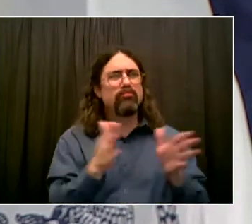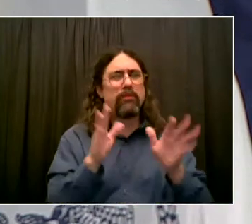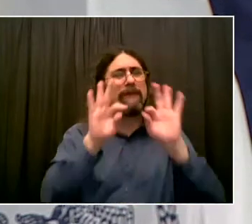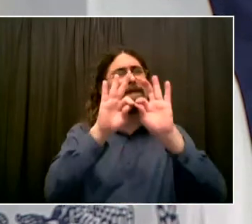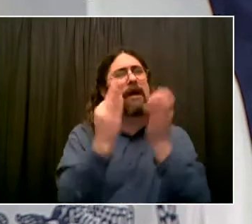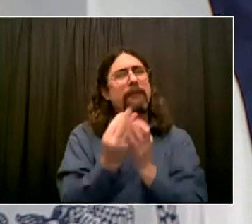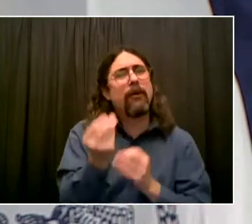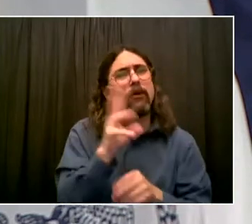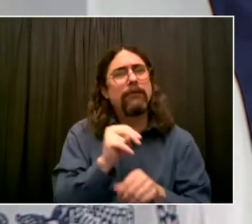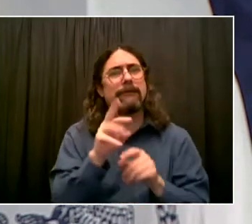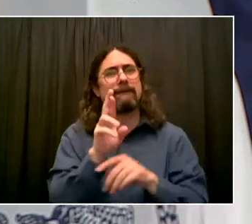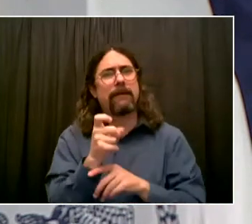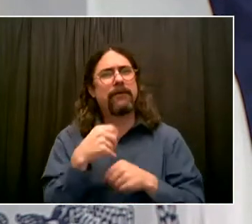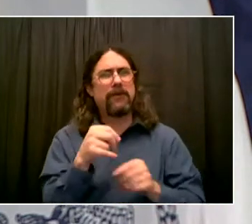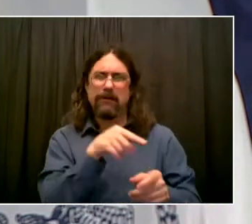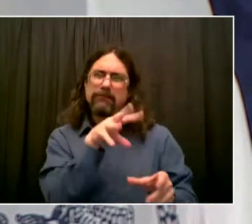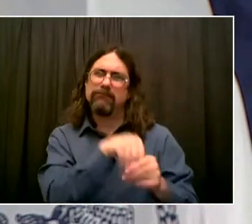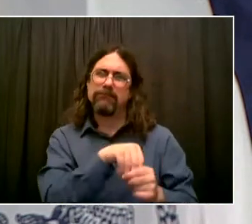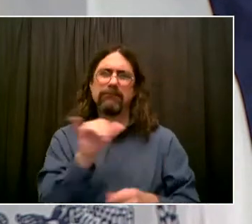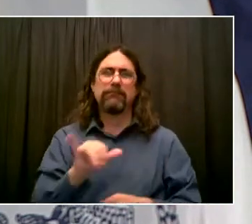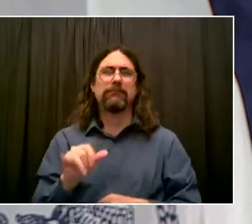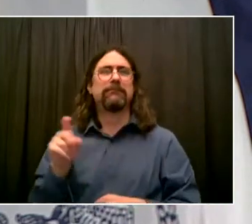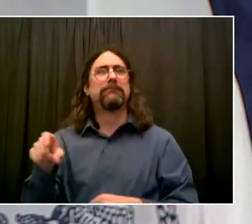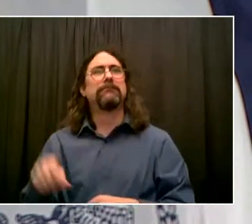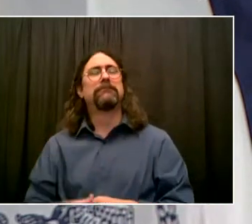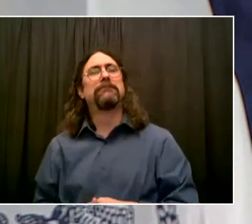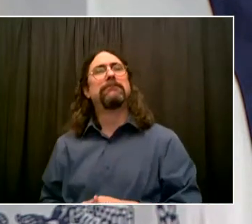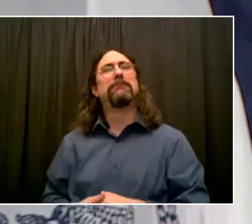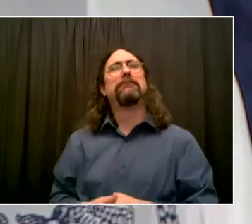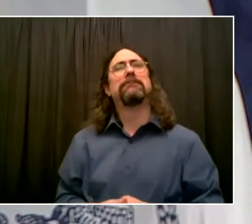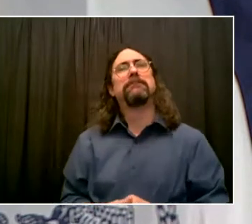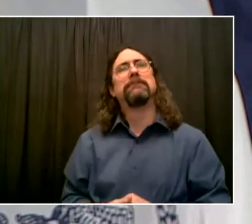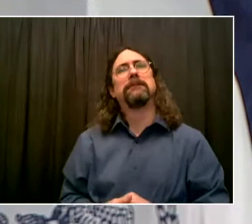love that place, go over there, walk in, get a vaccination.